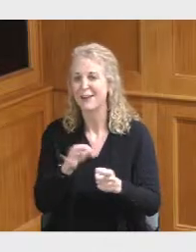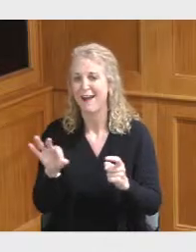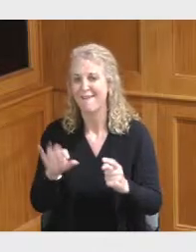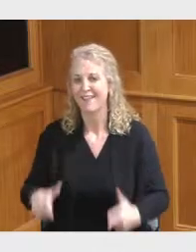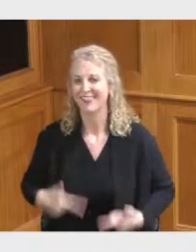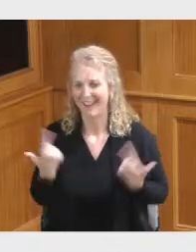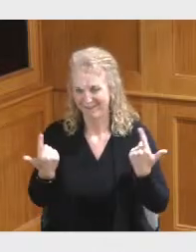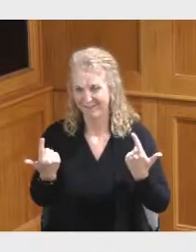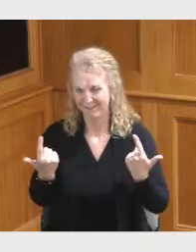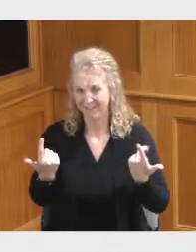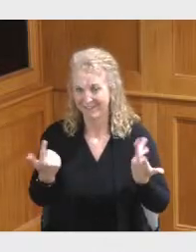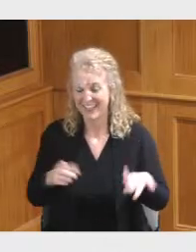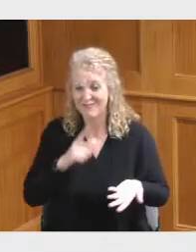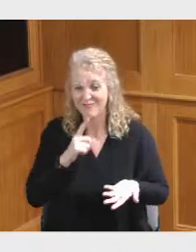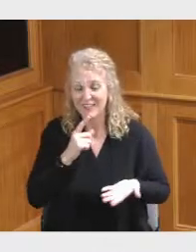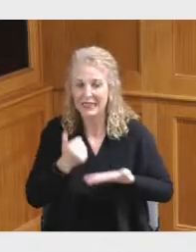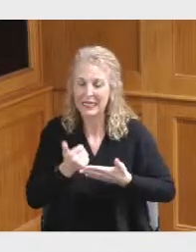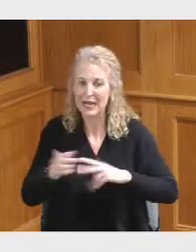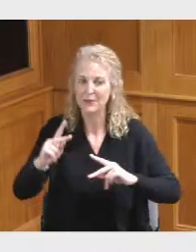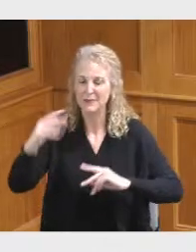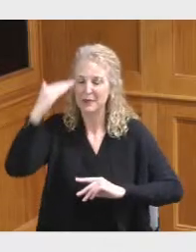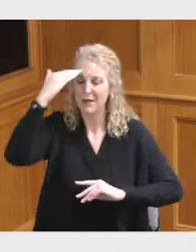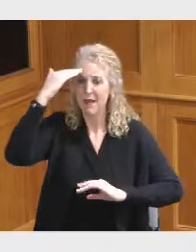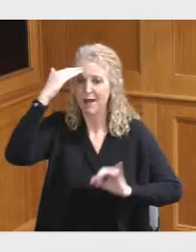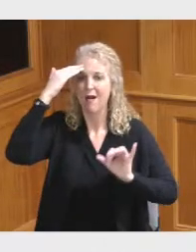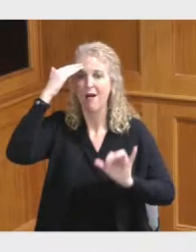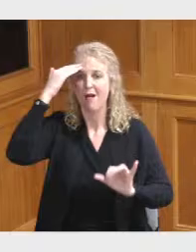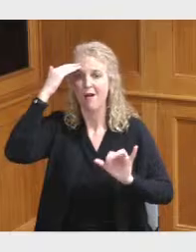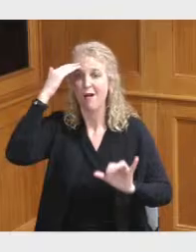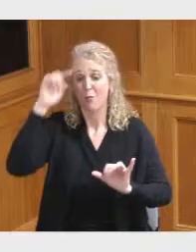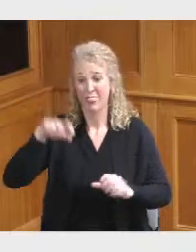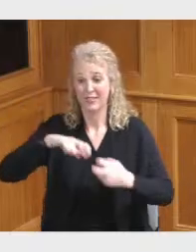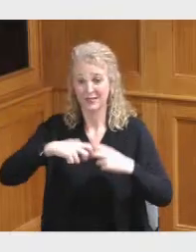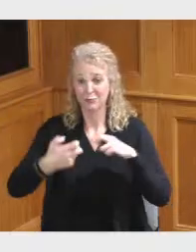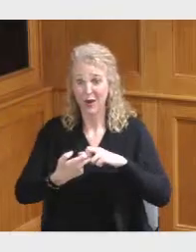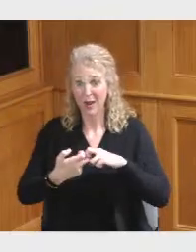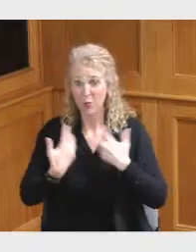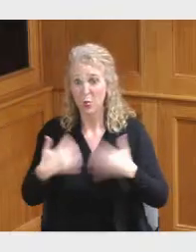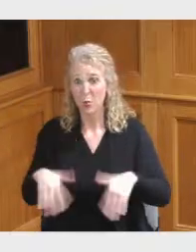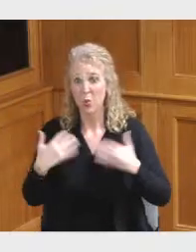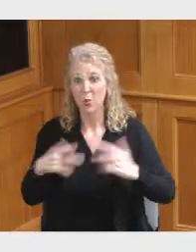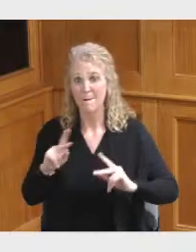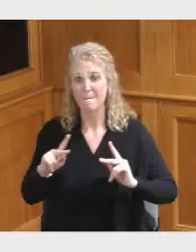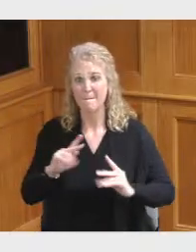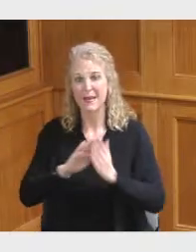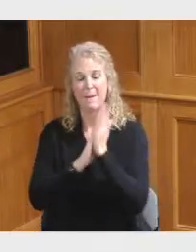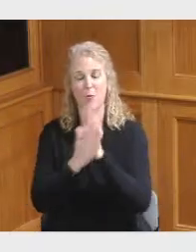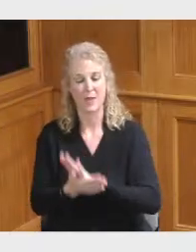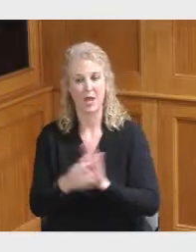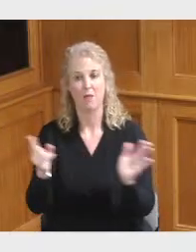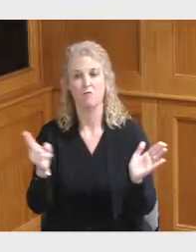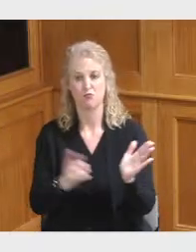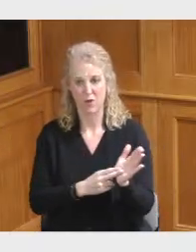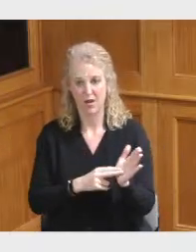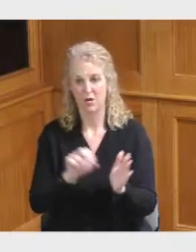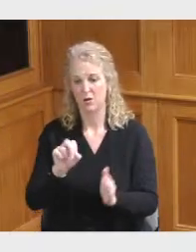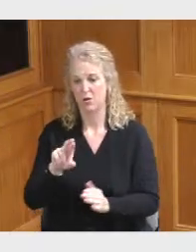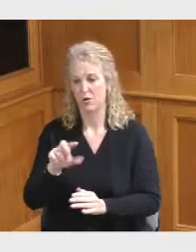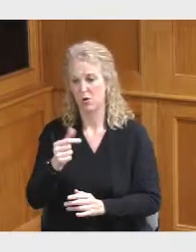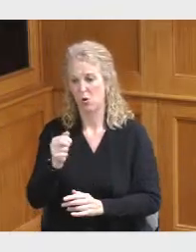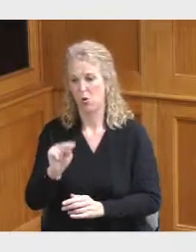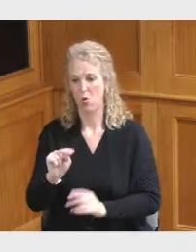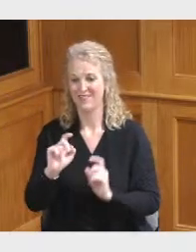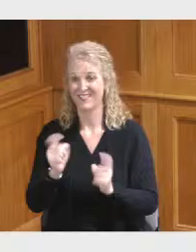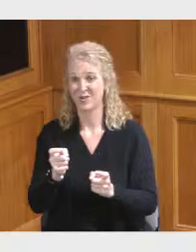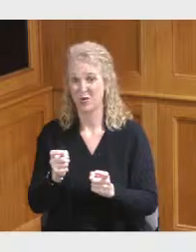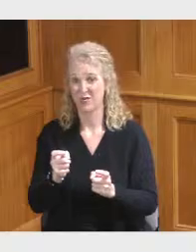importantly, it raises the awareness for the issue and encourages people to become registered organ donors. The biggest stigmata